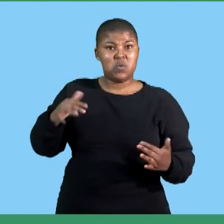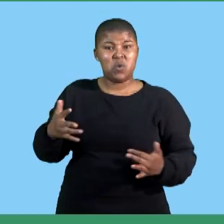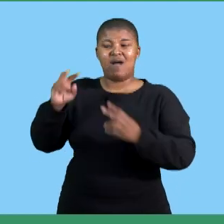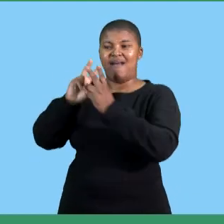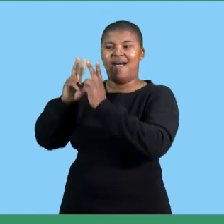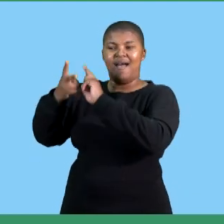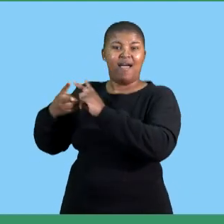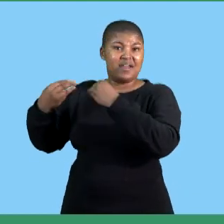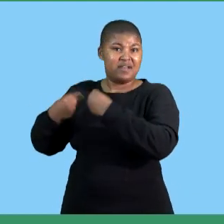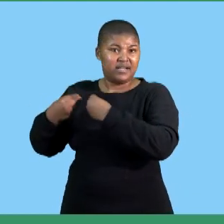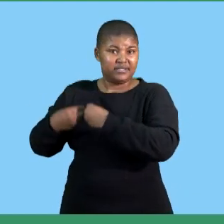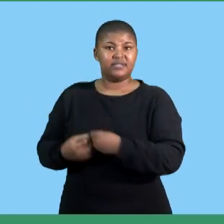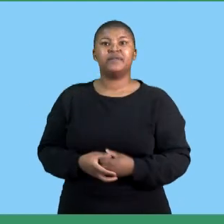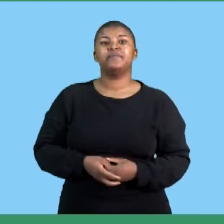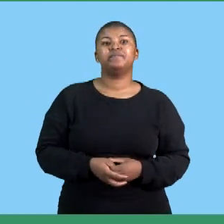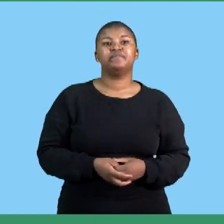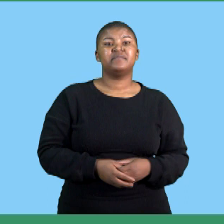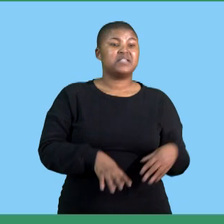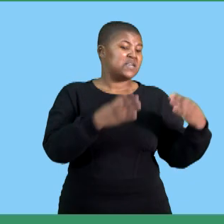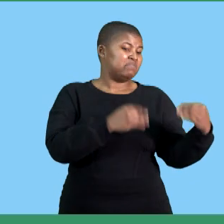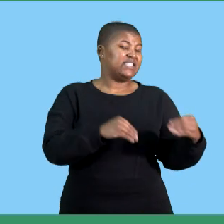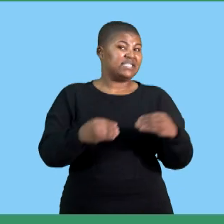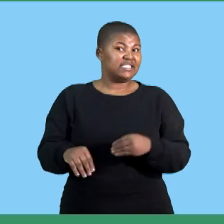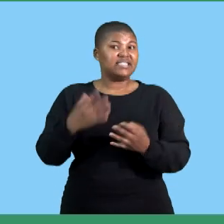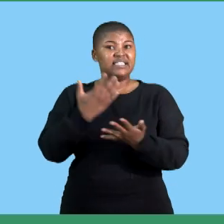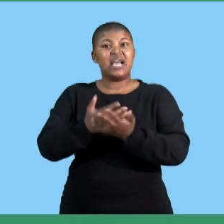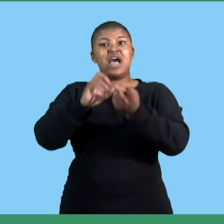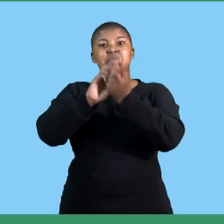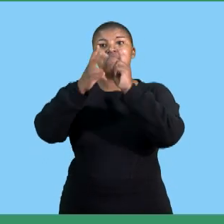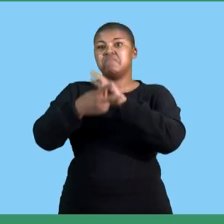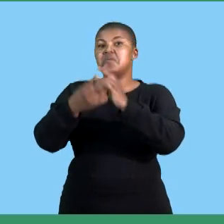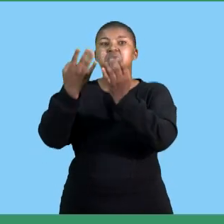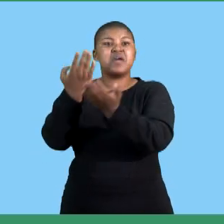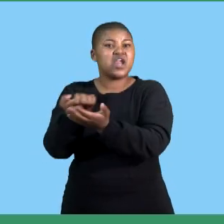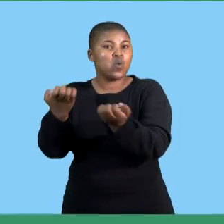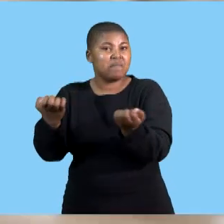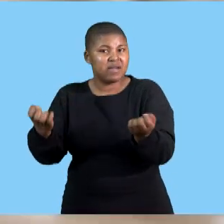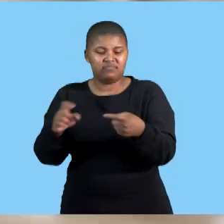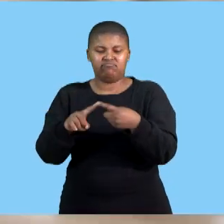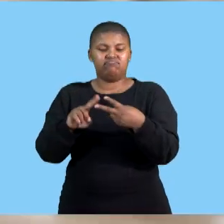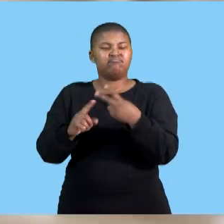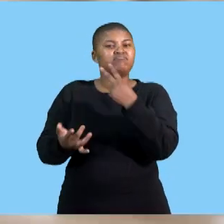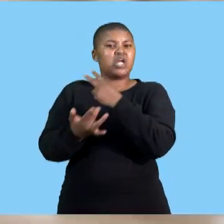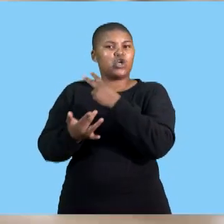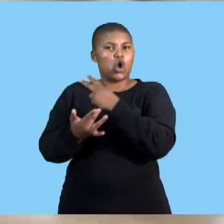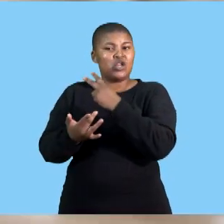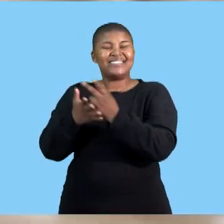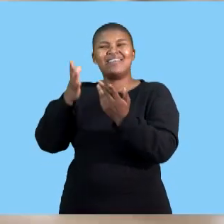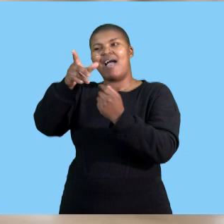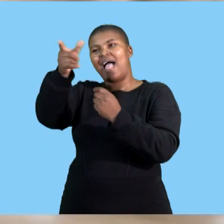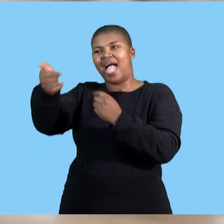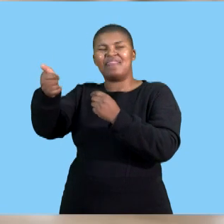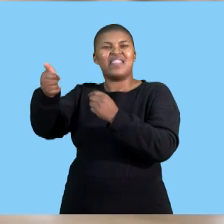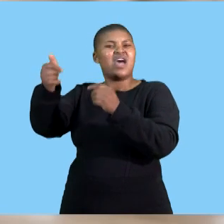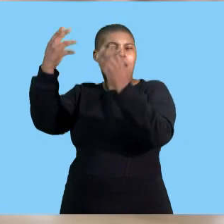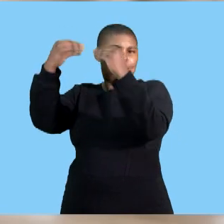assets such as equipment and technology, which is owned by another party. So obviously as a business, if